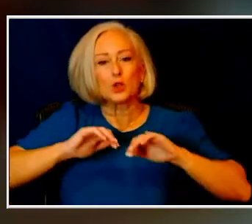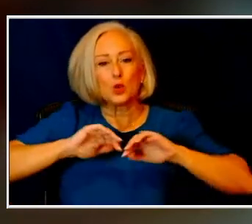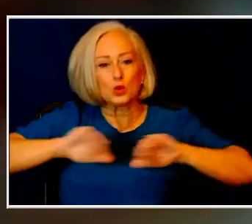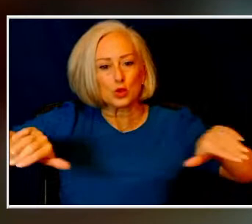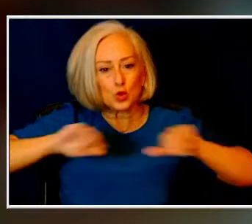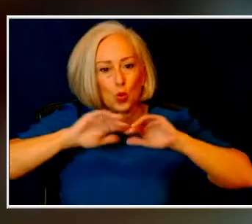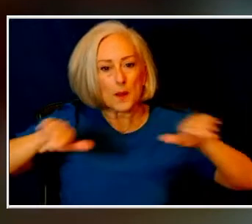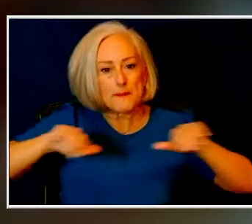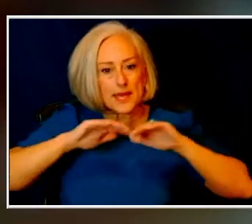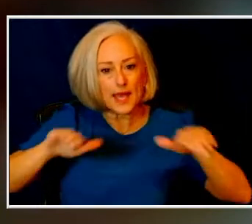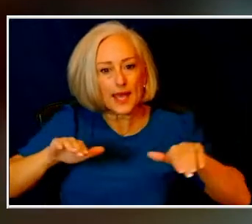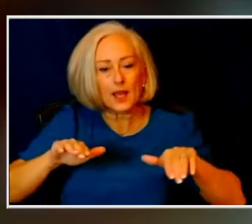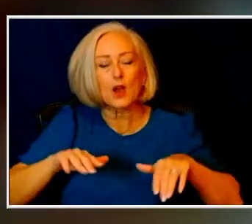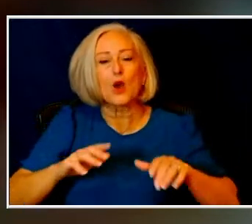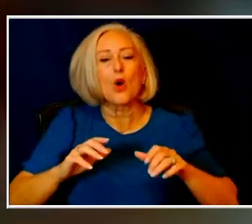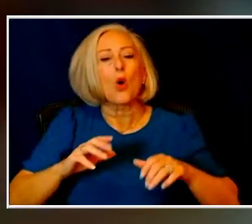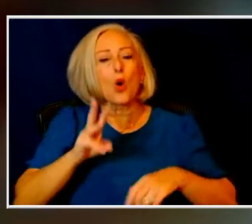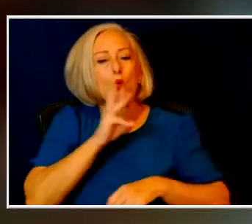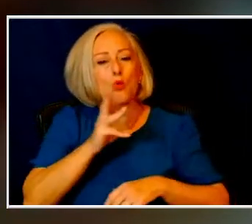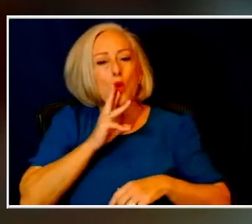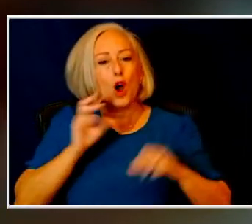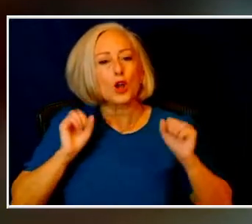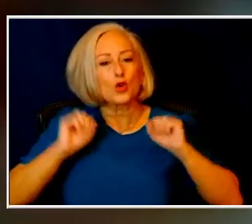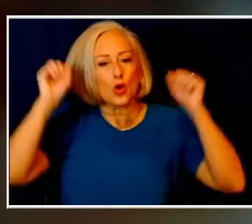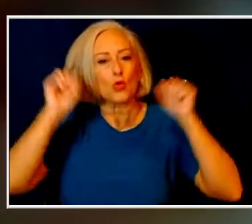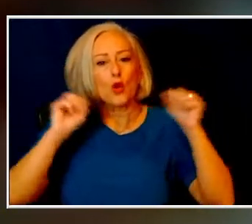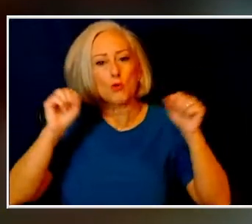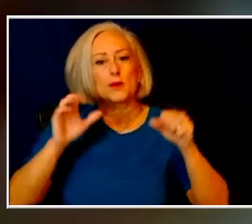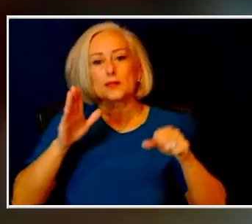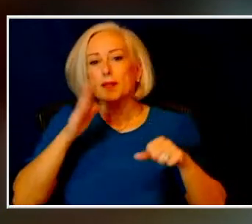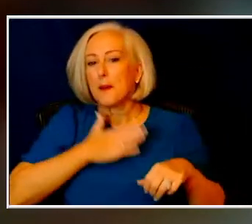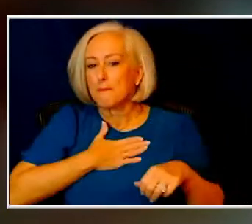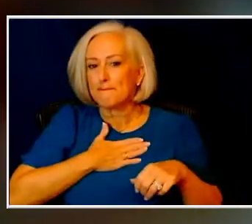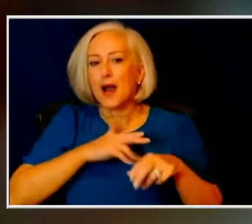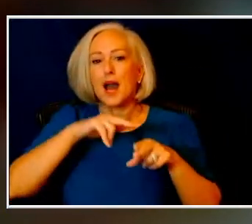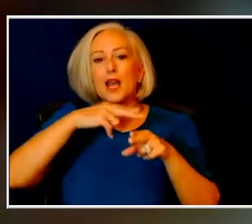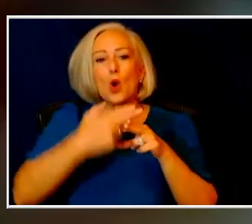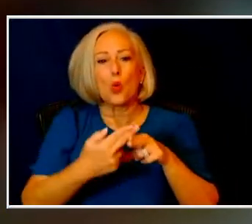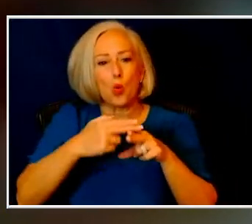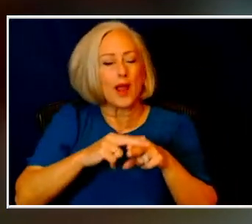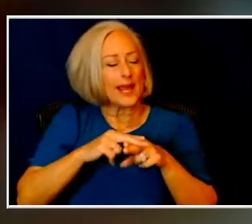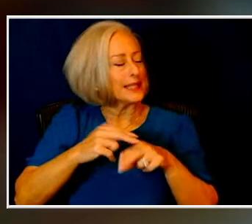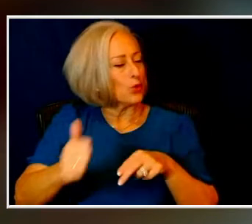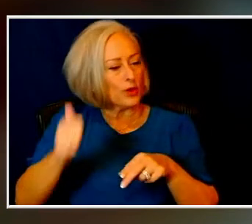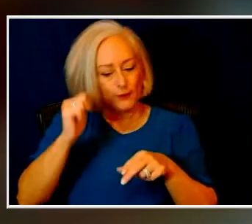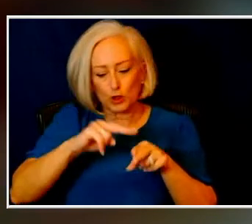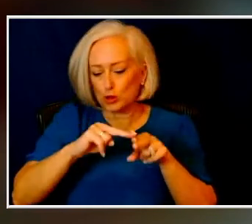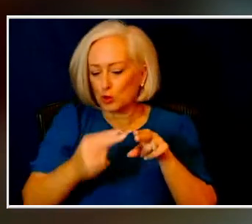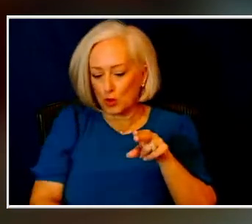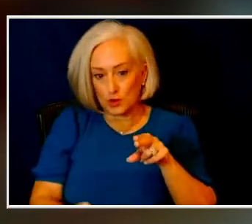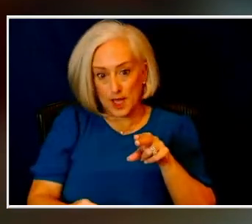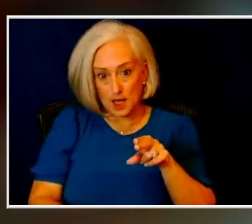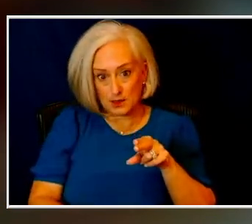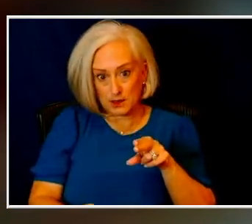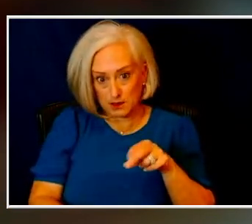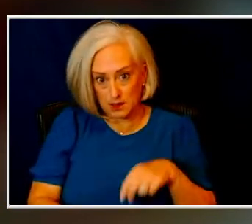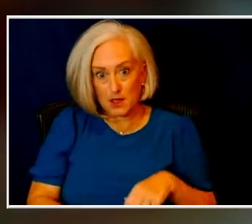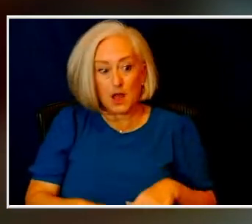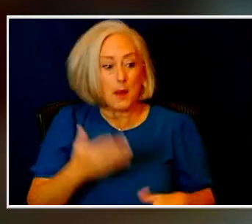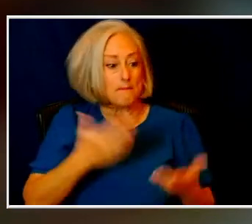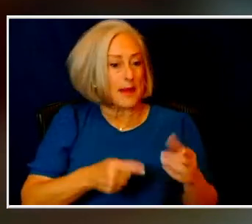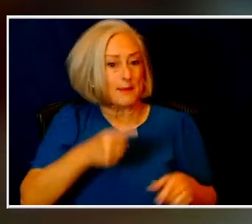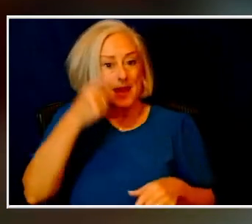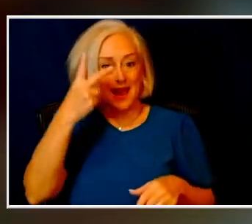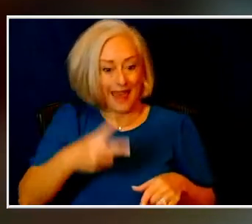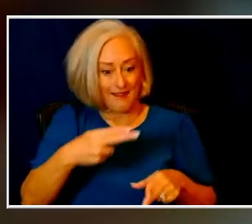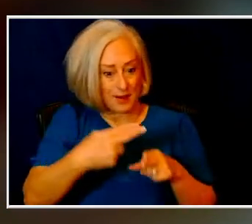water aerobics, my weight would not go down. There was a direct correlation. Now, I might only have lost a half a pound or a pound the